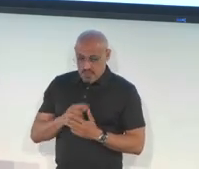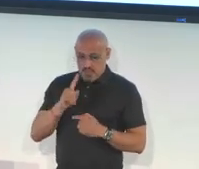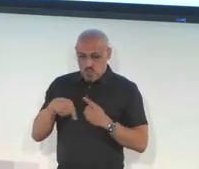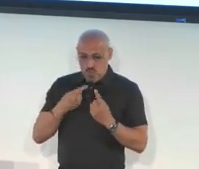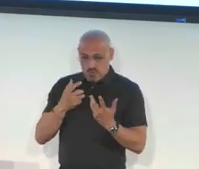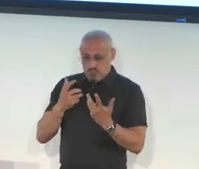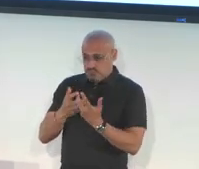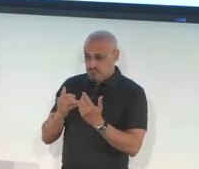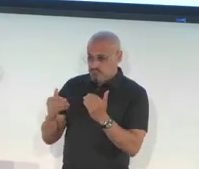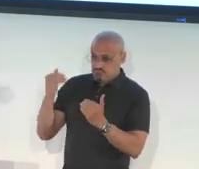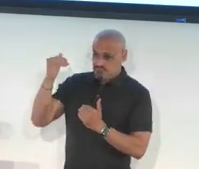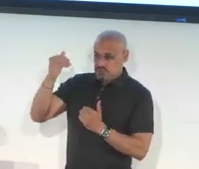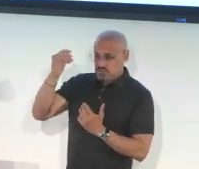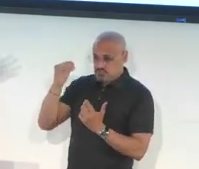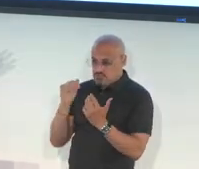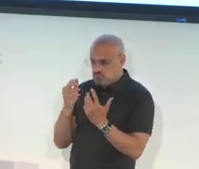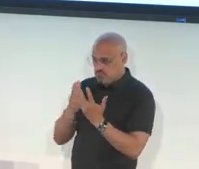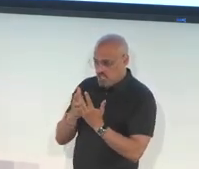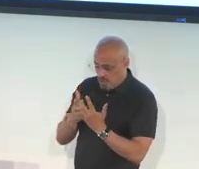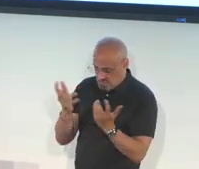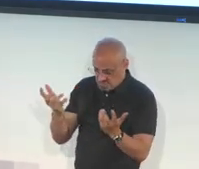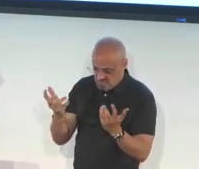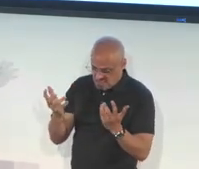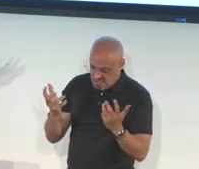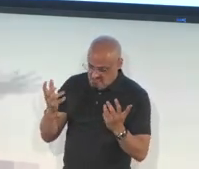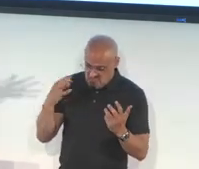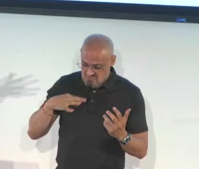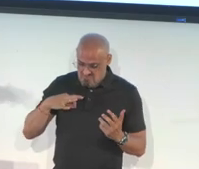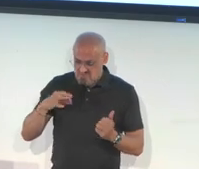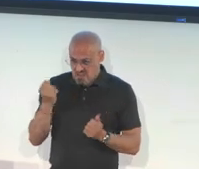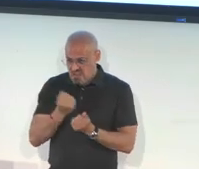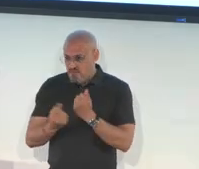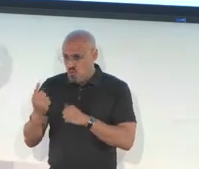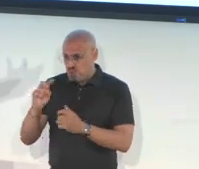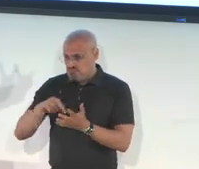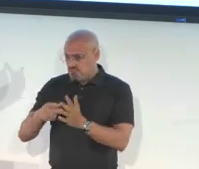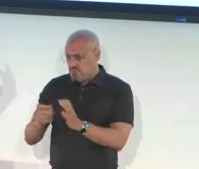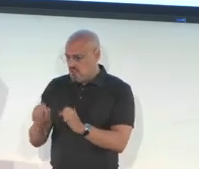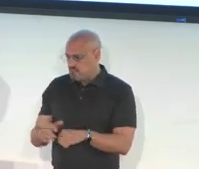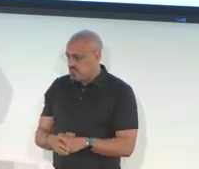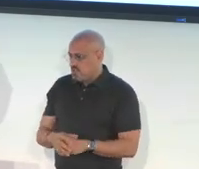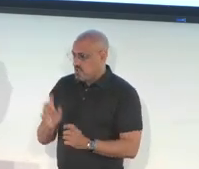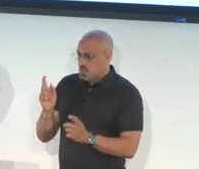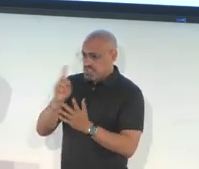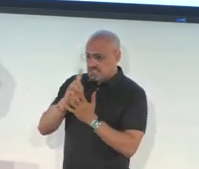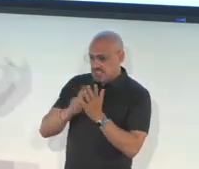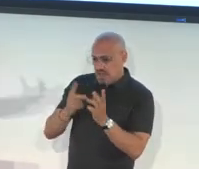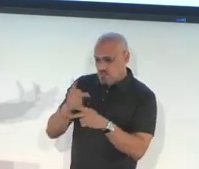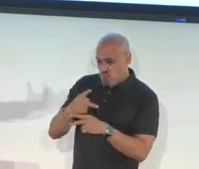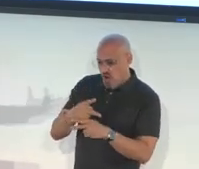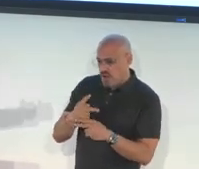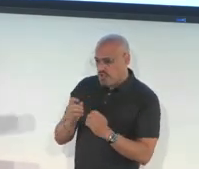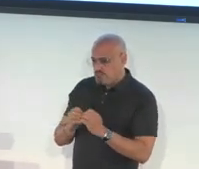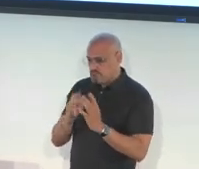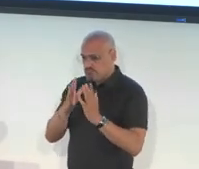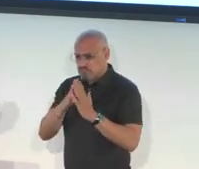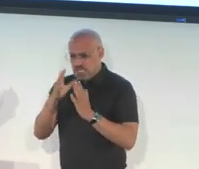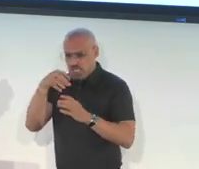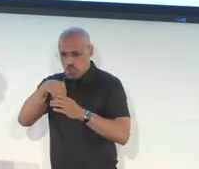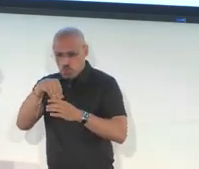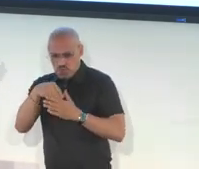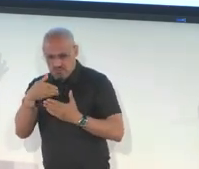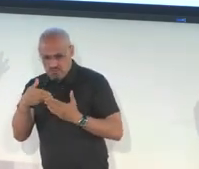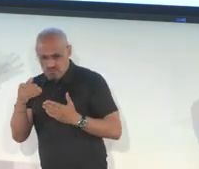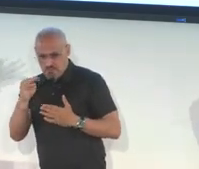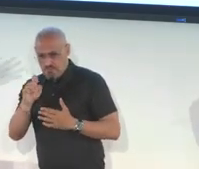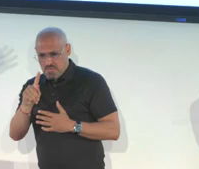when we accommodate the extremes, we benefit the mean. And that's where I really think when we're designing these products and we're talking about building an inclusive metaverse, is